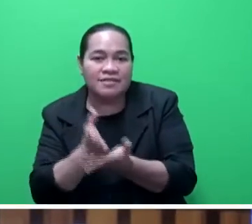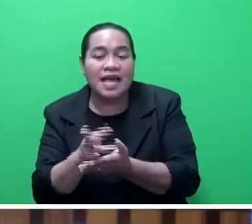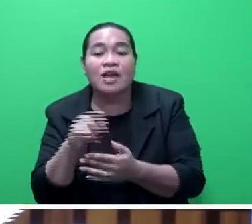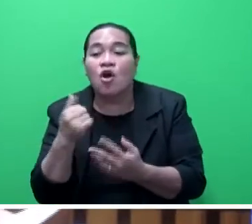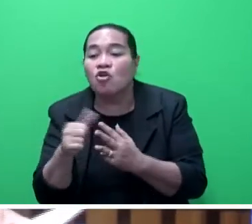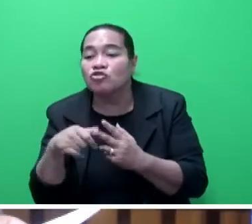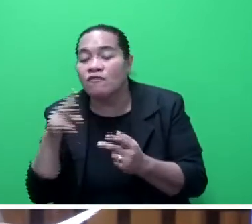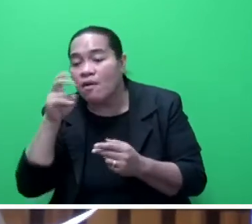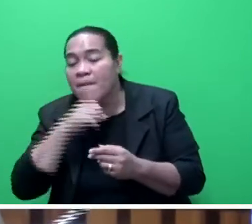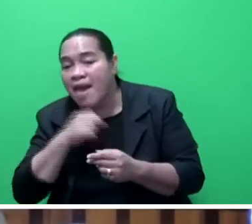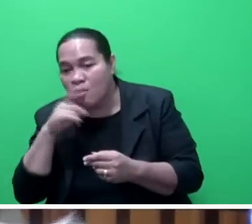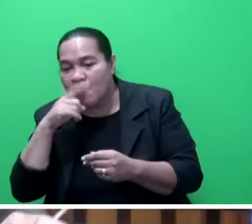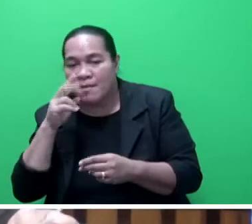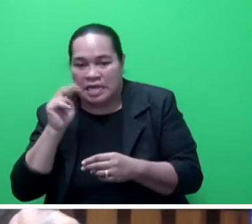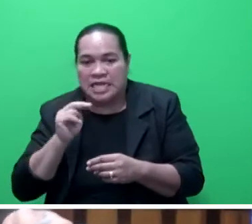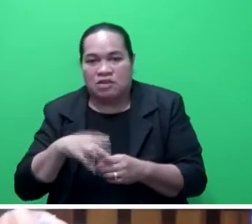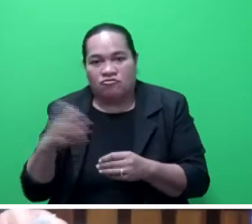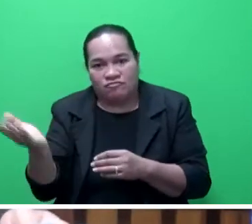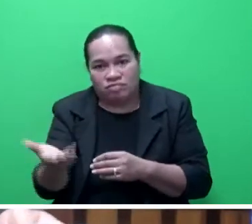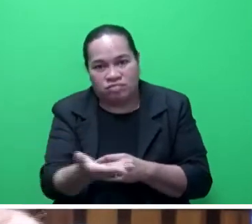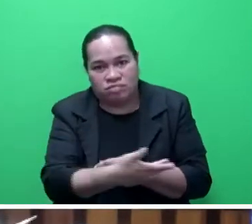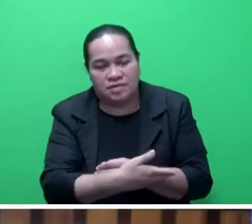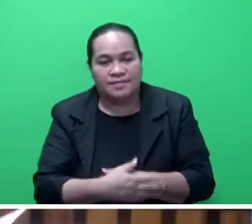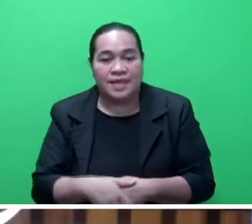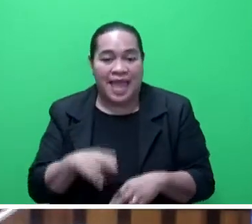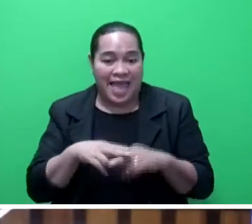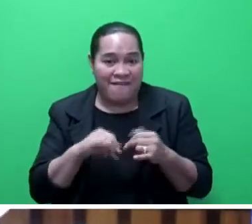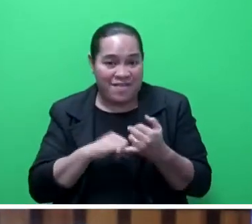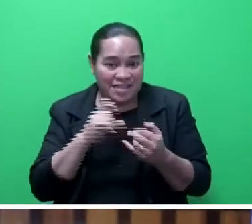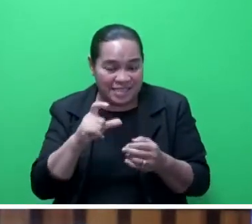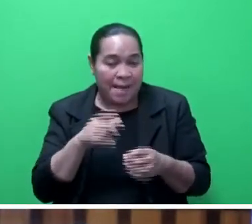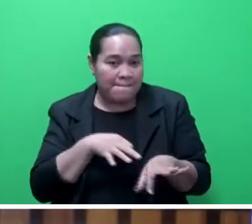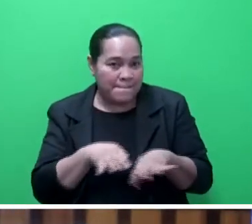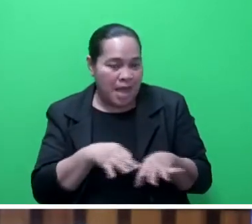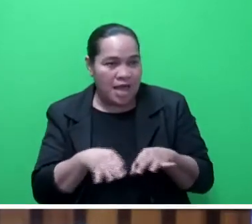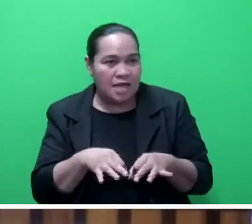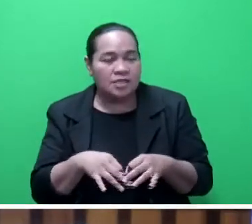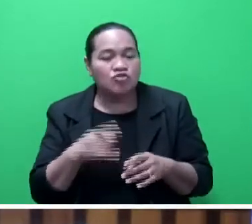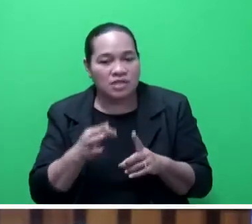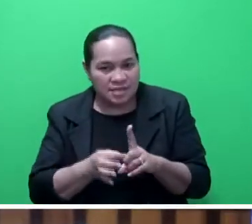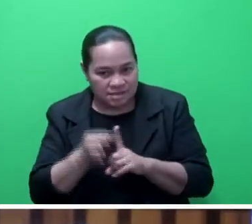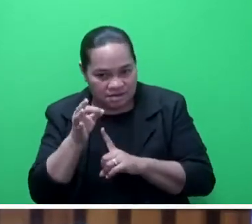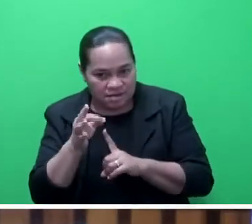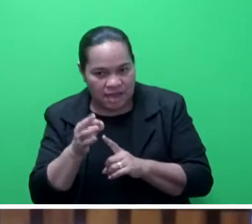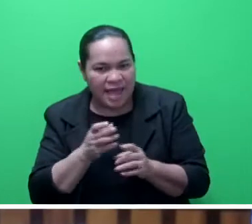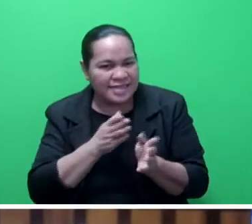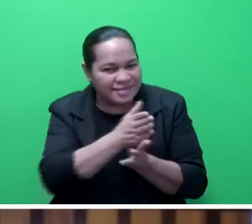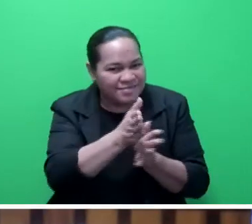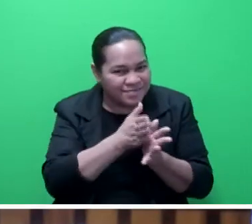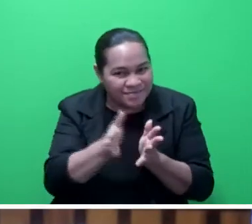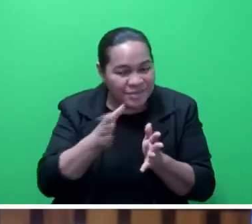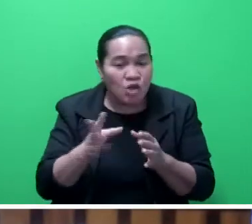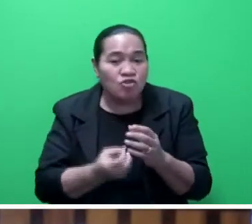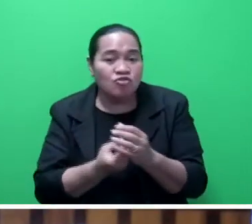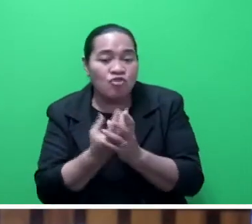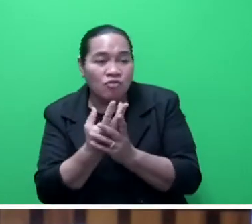and women power. Mr. Speaker, sir, the FSC also plans to carry out product development and diversification with the growing